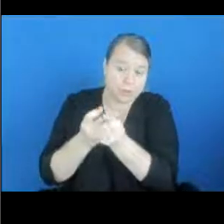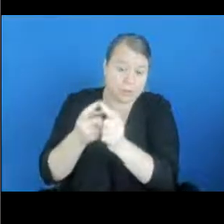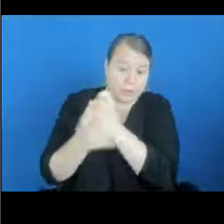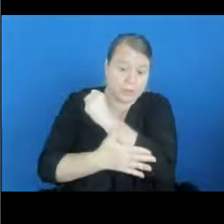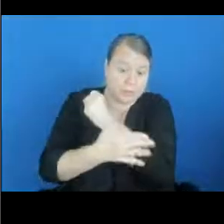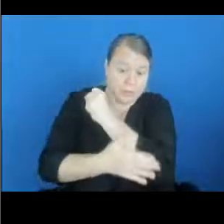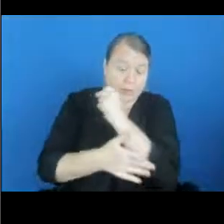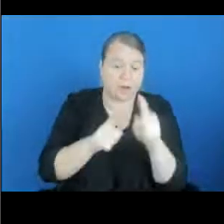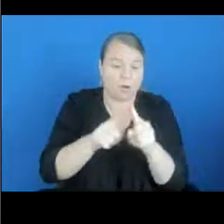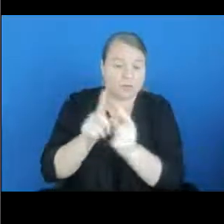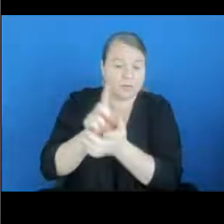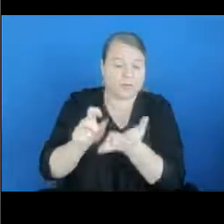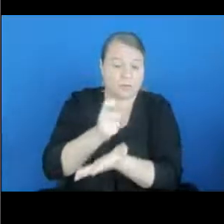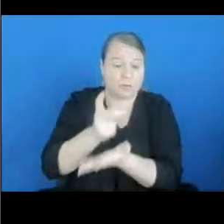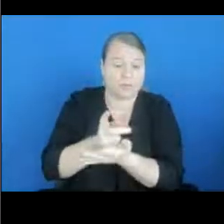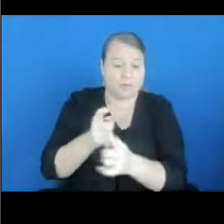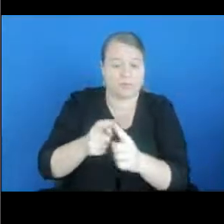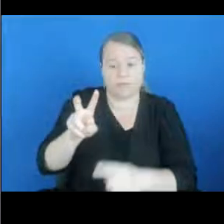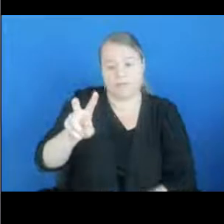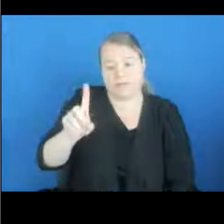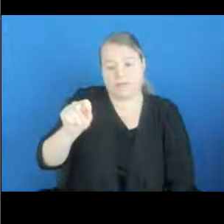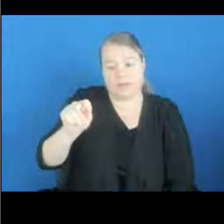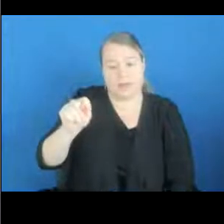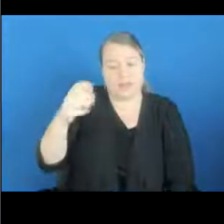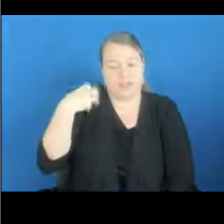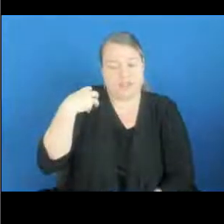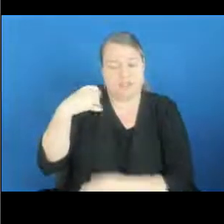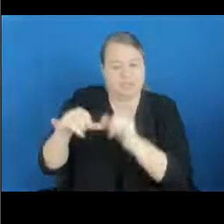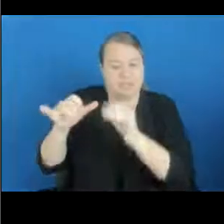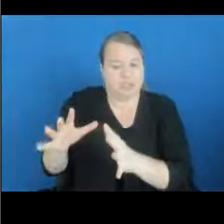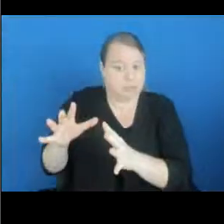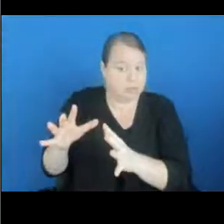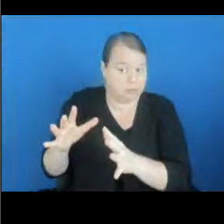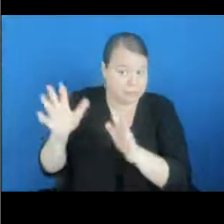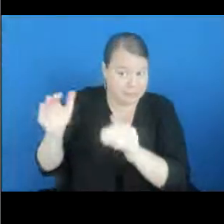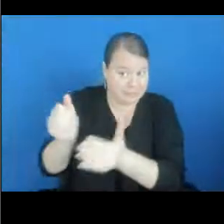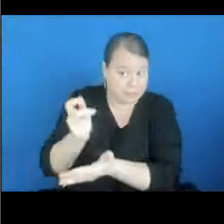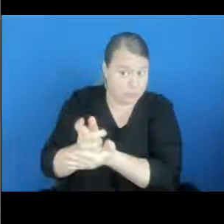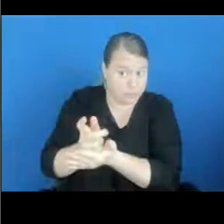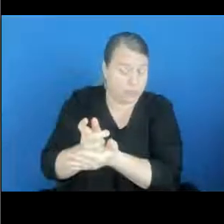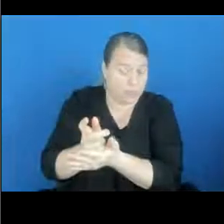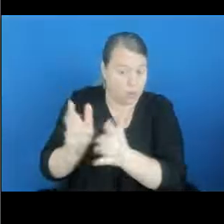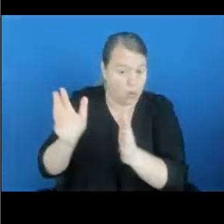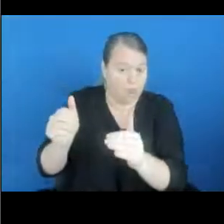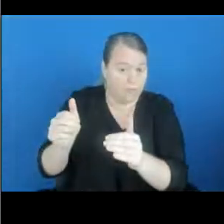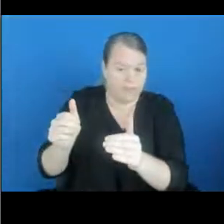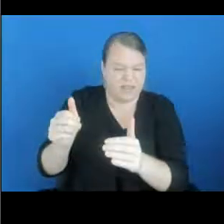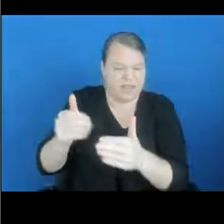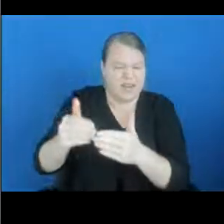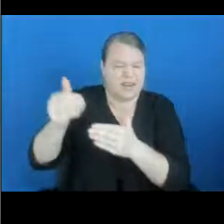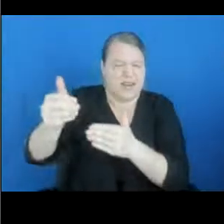as design approval from the VDOT chief engineer, and expect to have that by next winter.